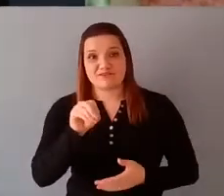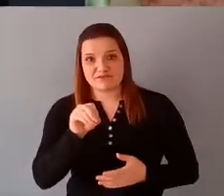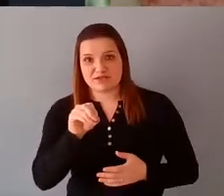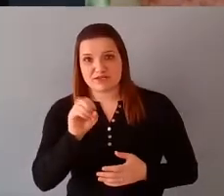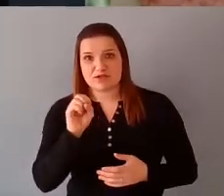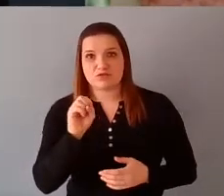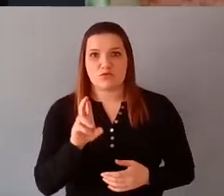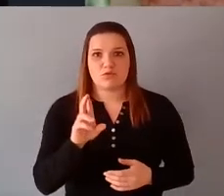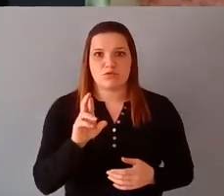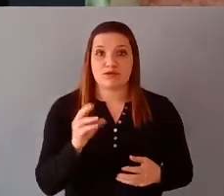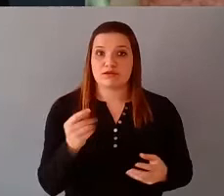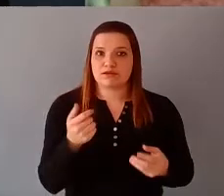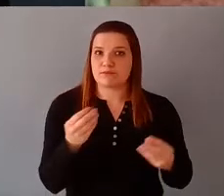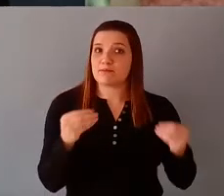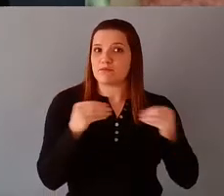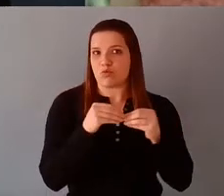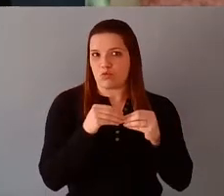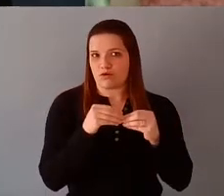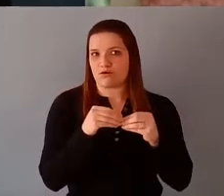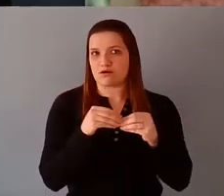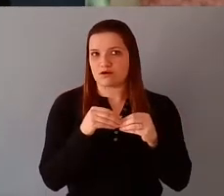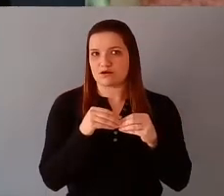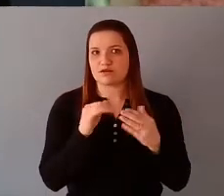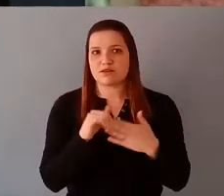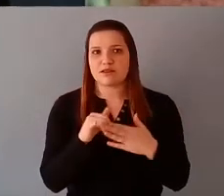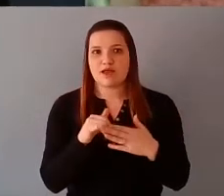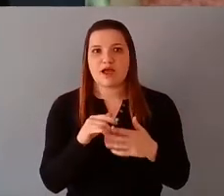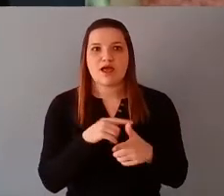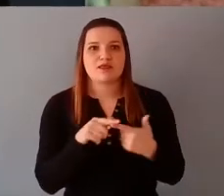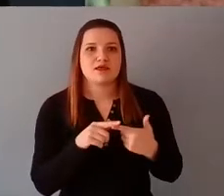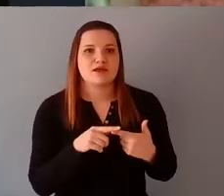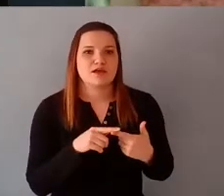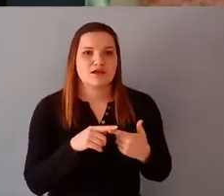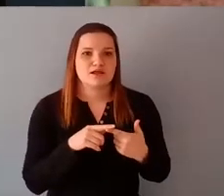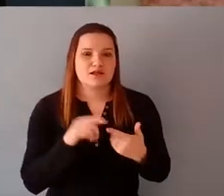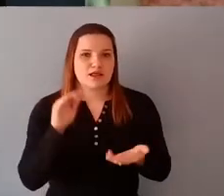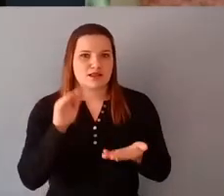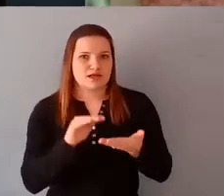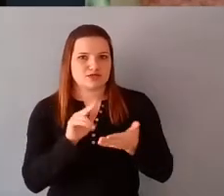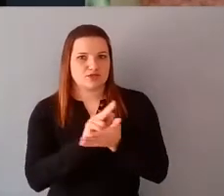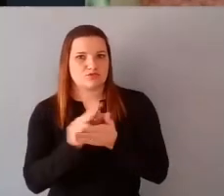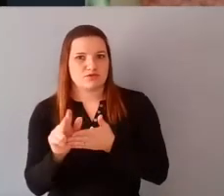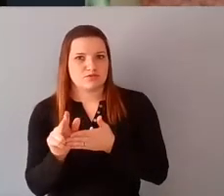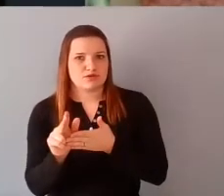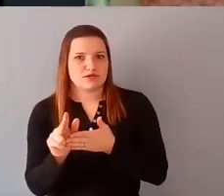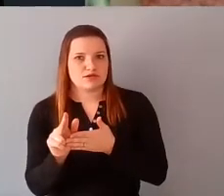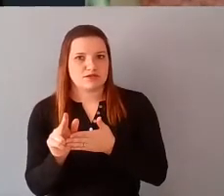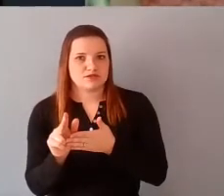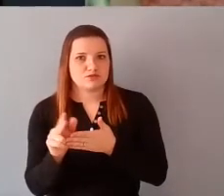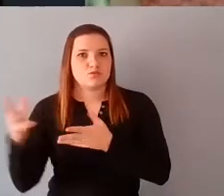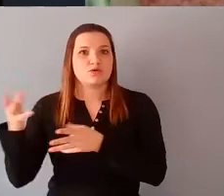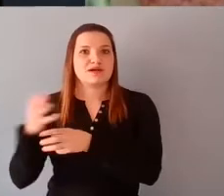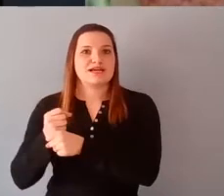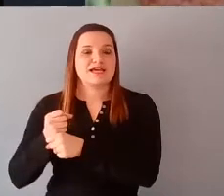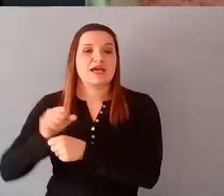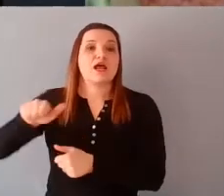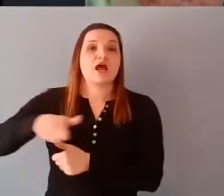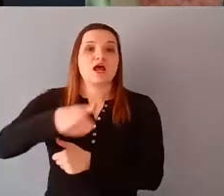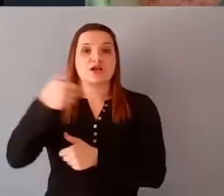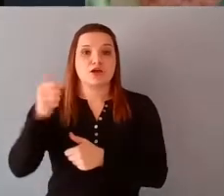or slightly more than that. And then in a little less than 3 weeks, we will receive